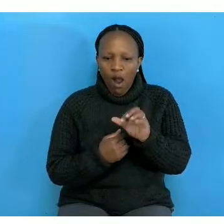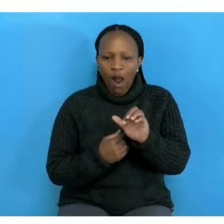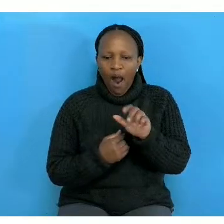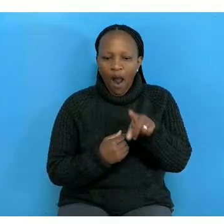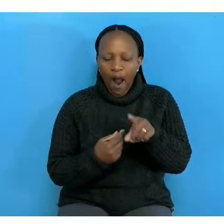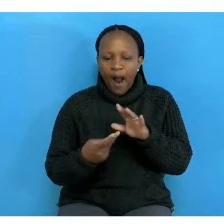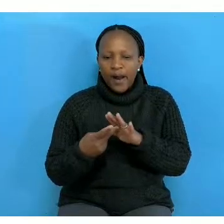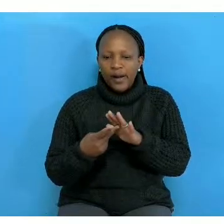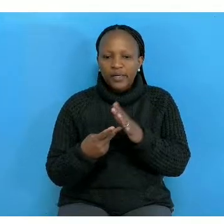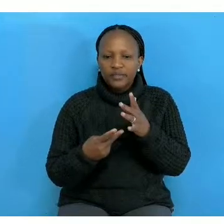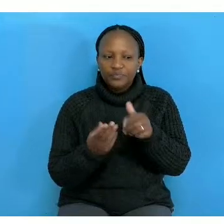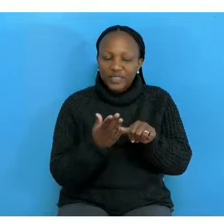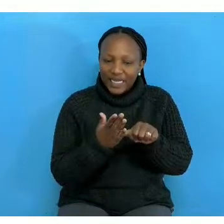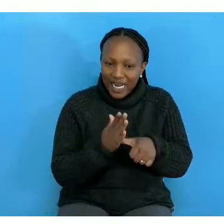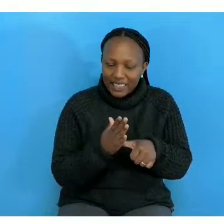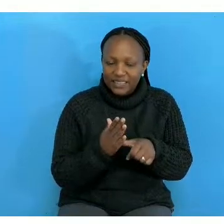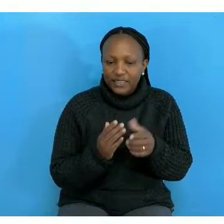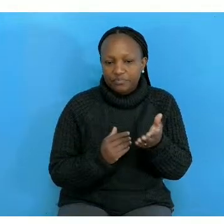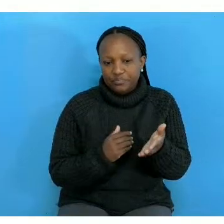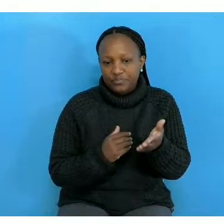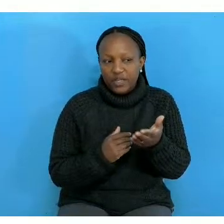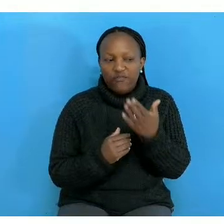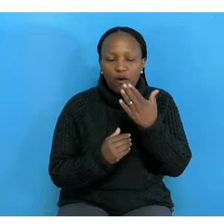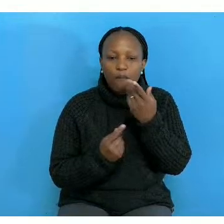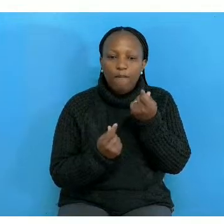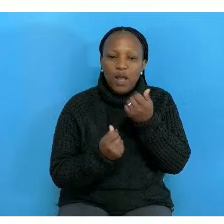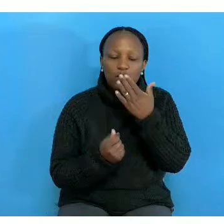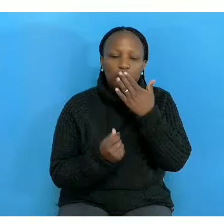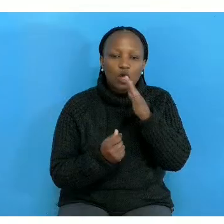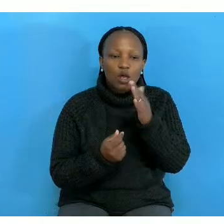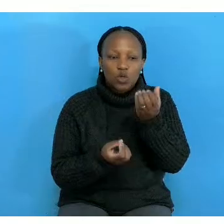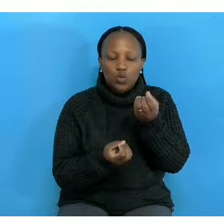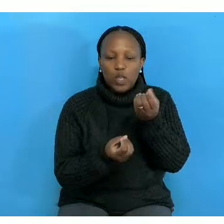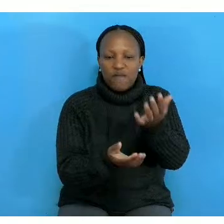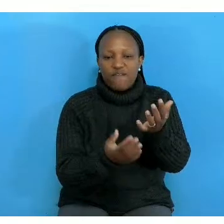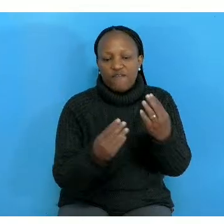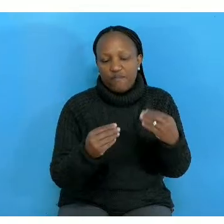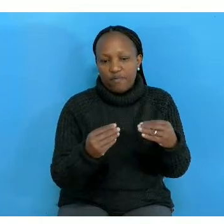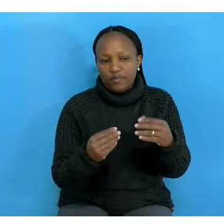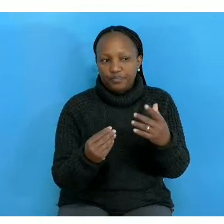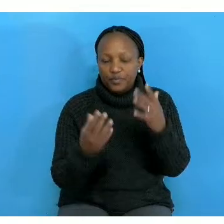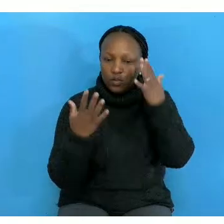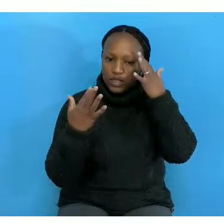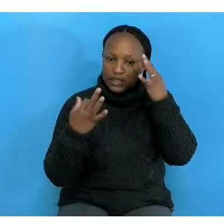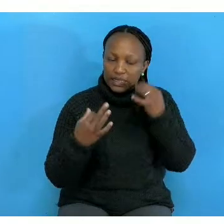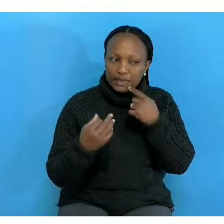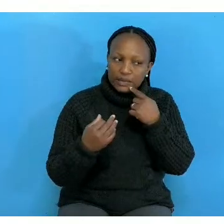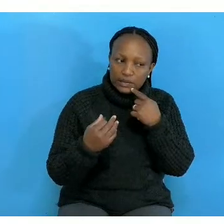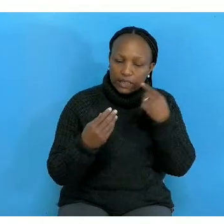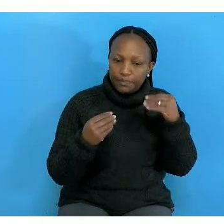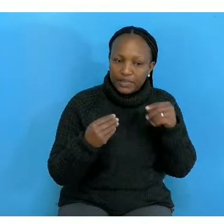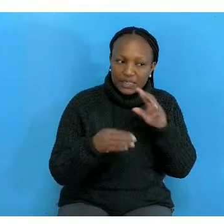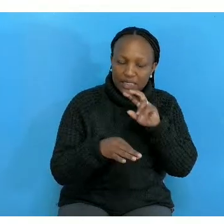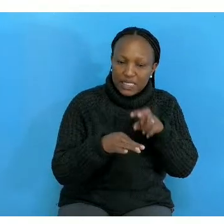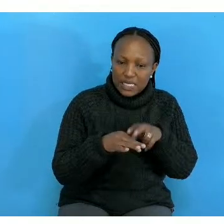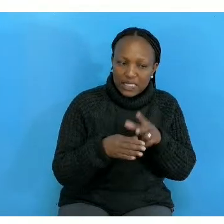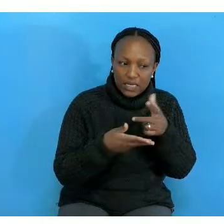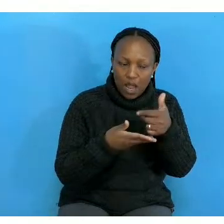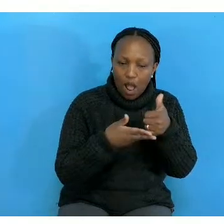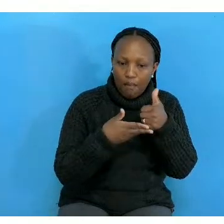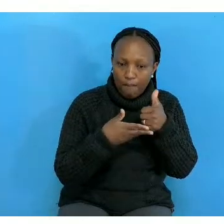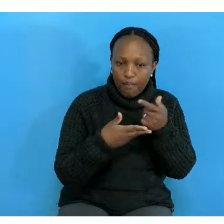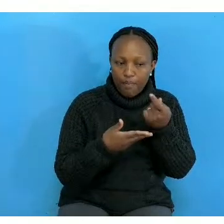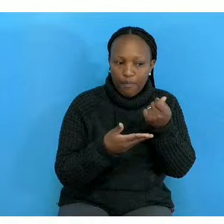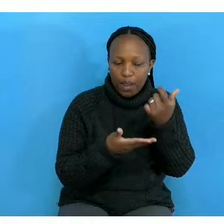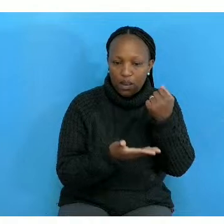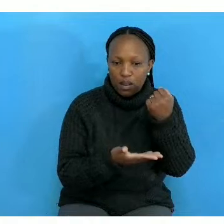and also has a grant. You can make a decision whether my business needs a loan or a grant, because if